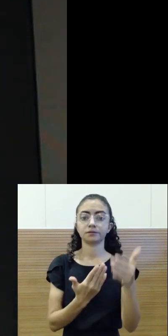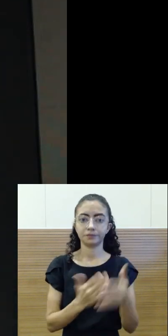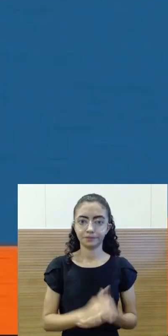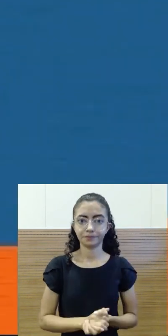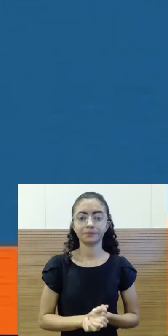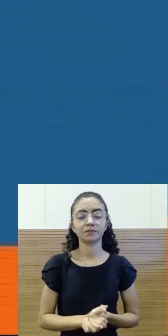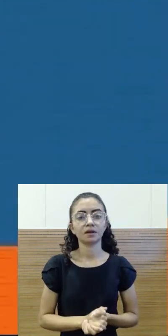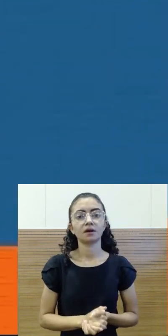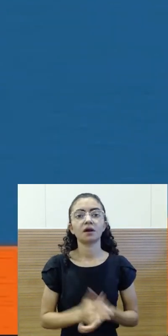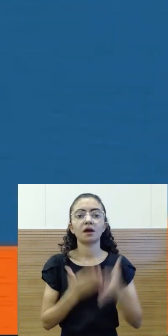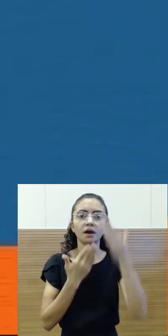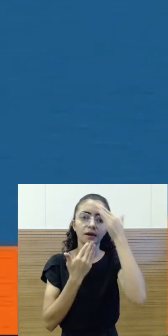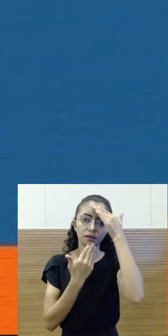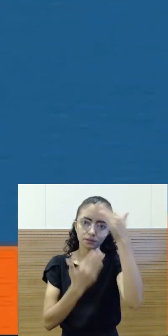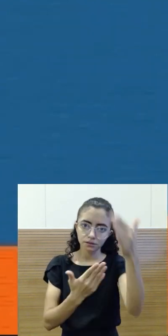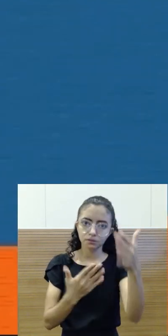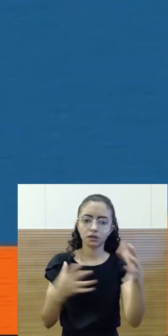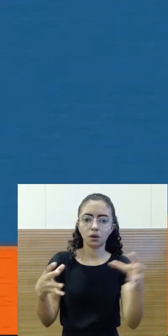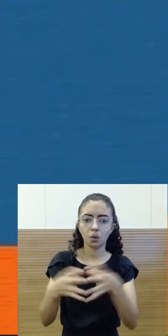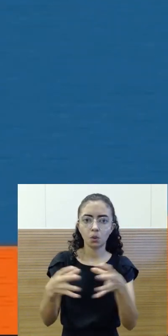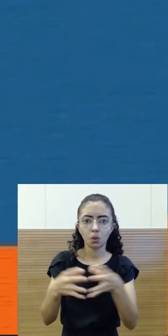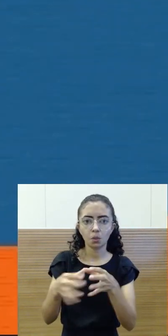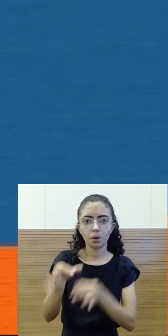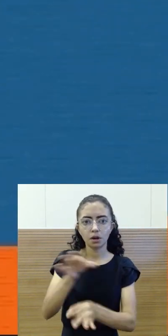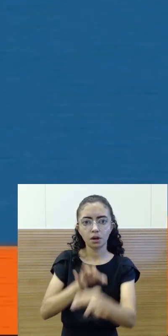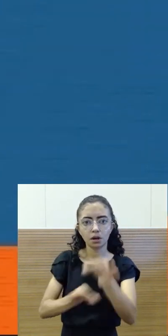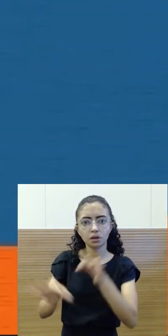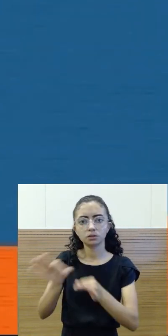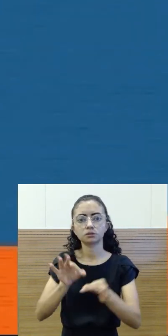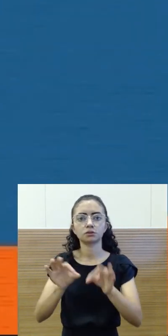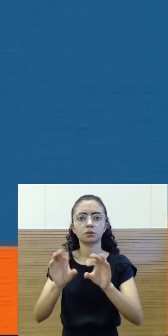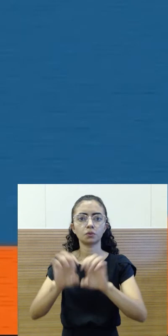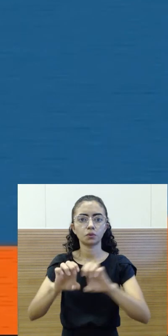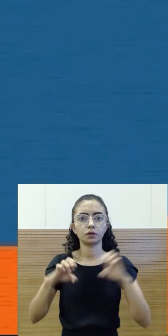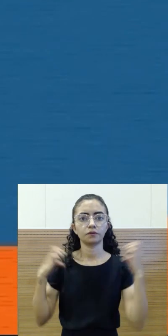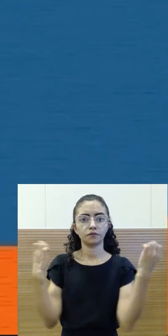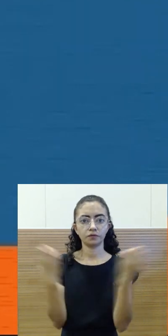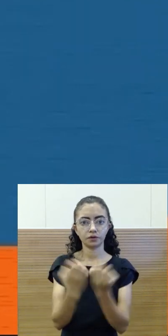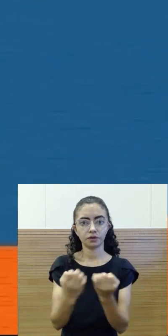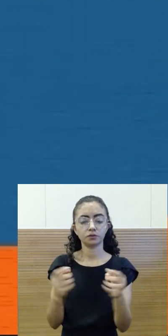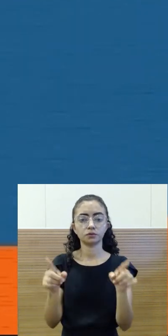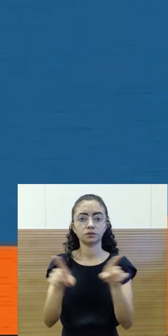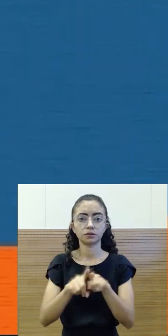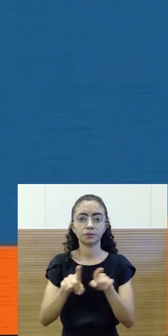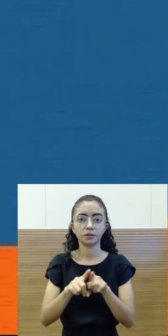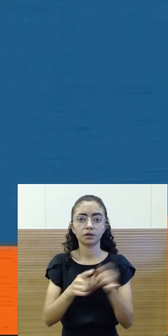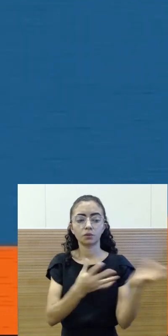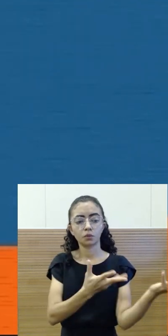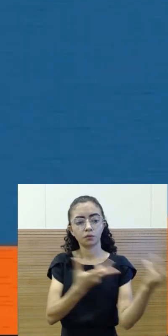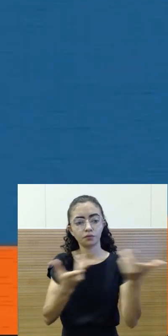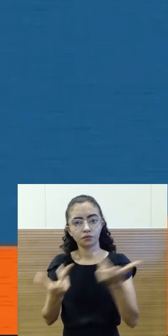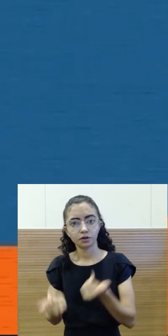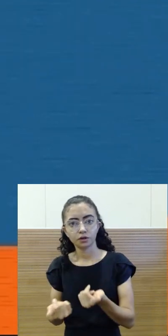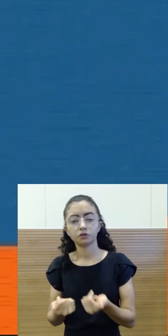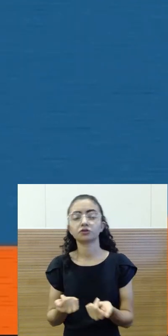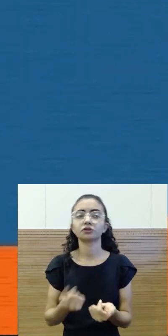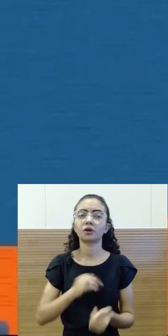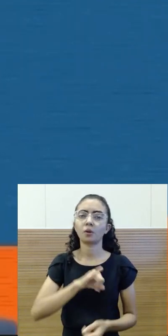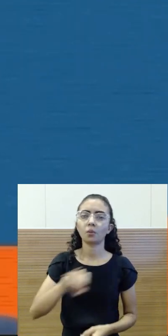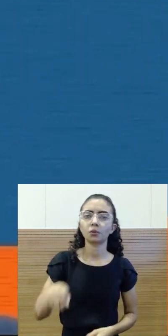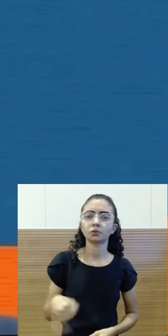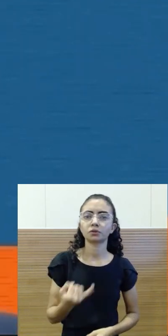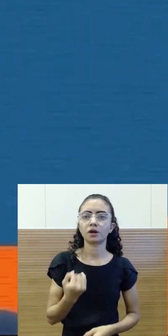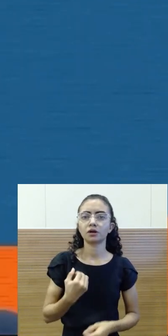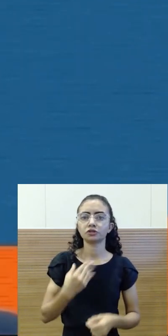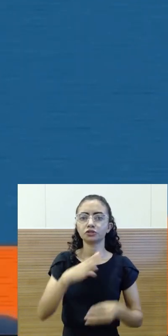Thank you very much. Firstly, to thank the Ministry of Health of Brazil for the organization, for the opportunity of